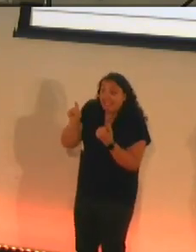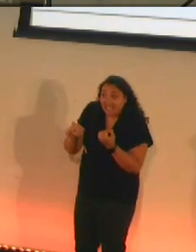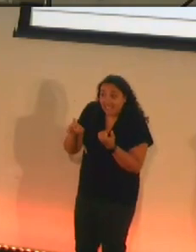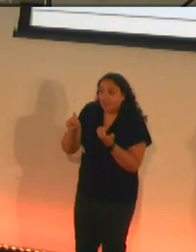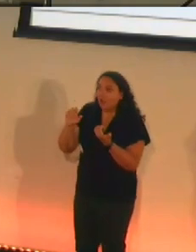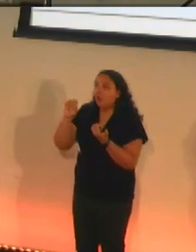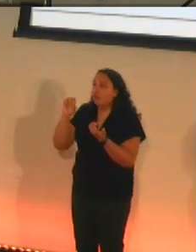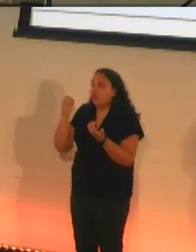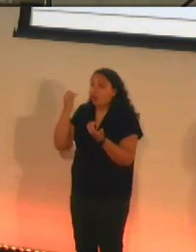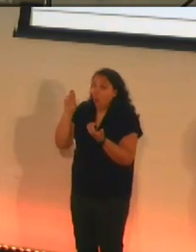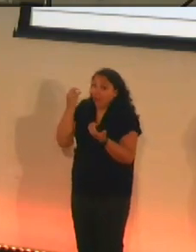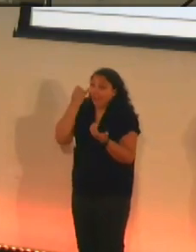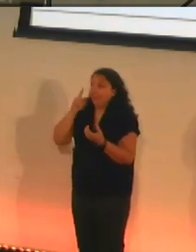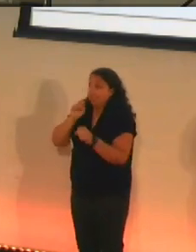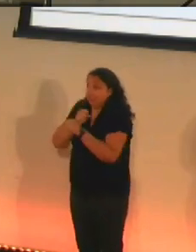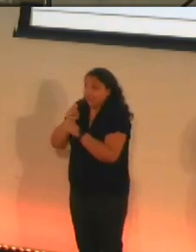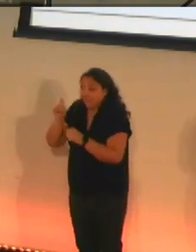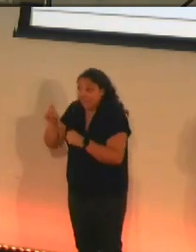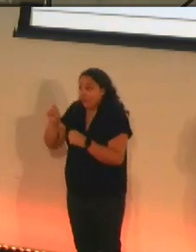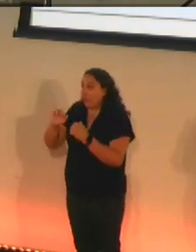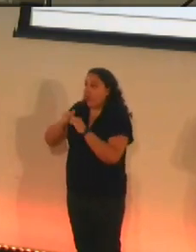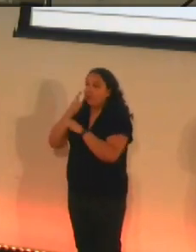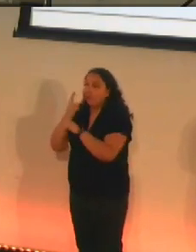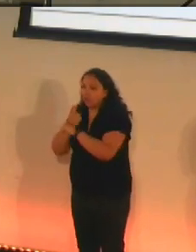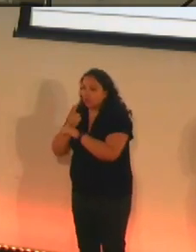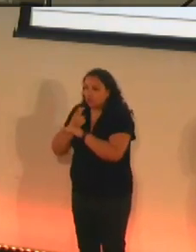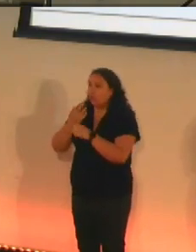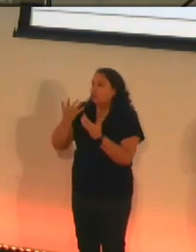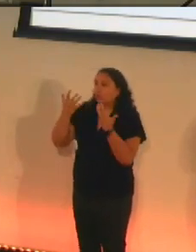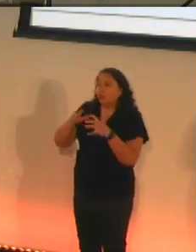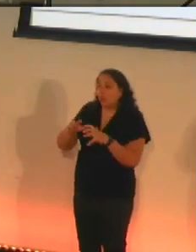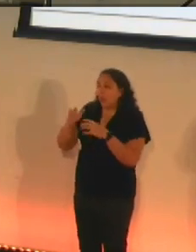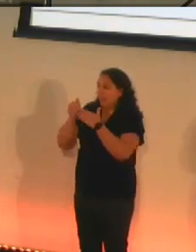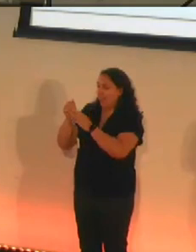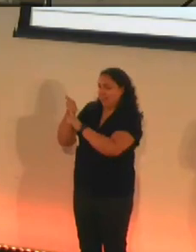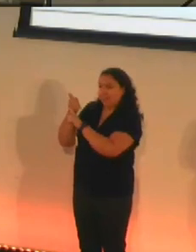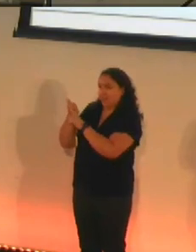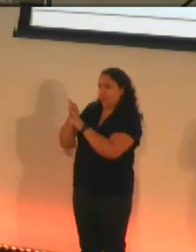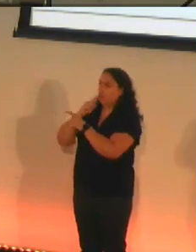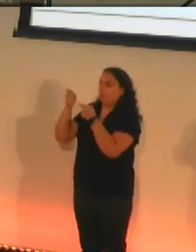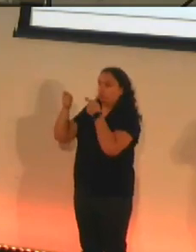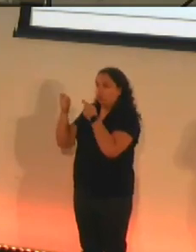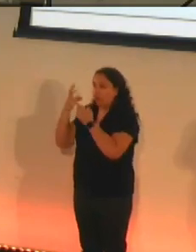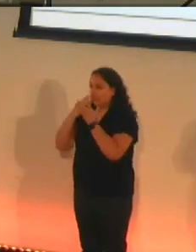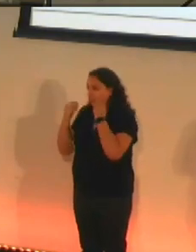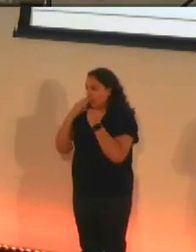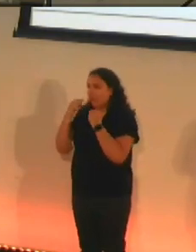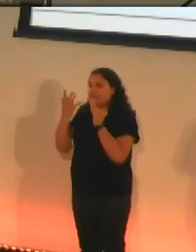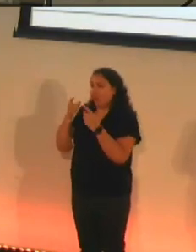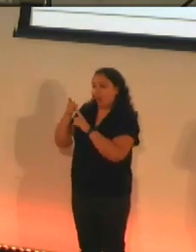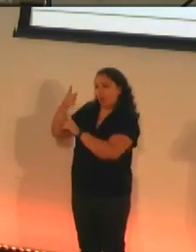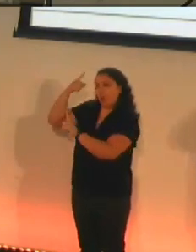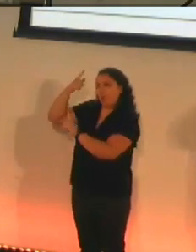more accessible. So we didn't want the guide to actually control the experience, to be too have too much initiative, to be